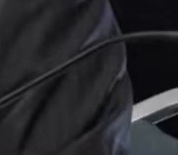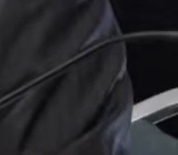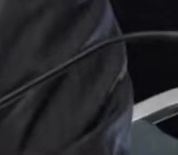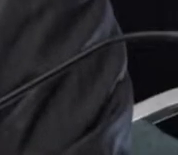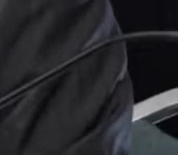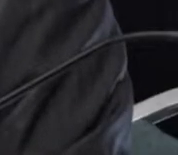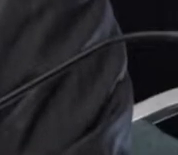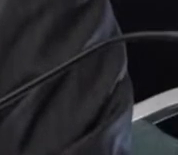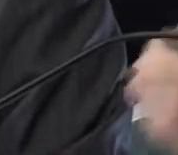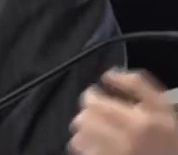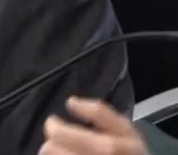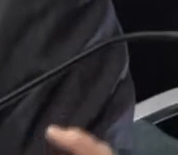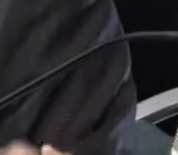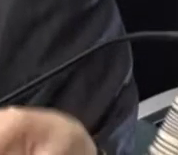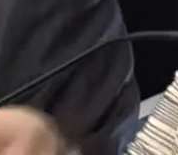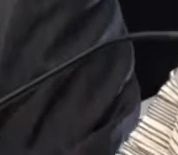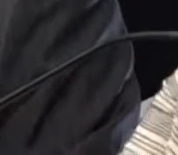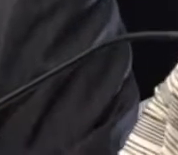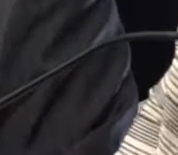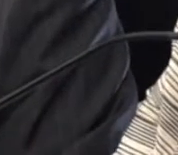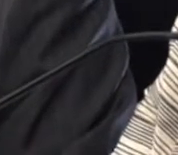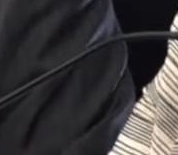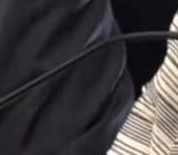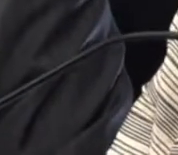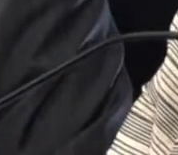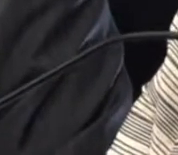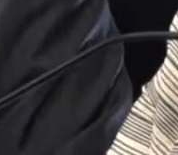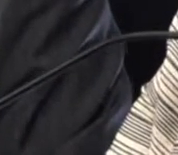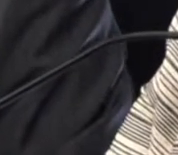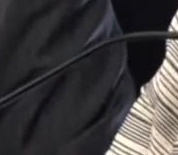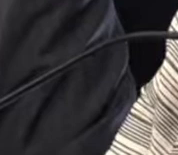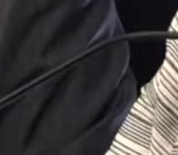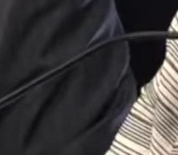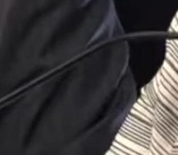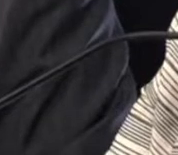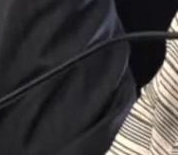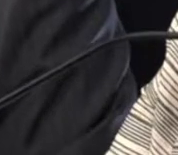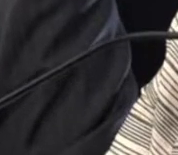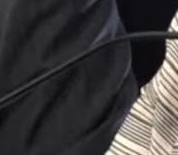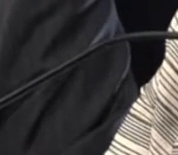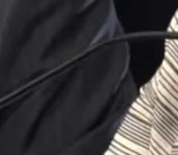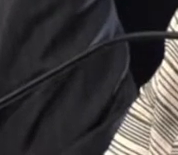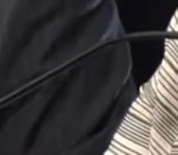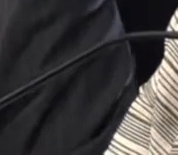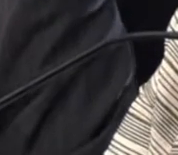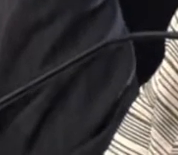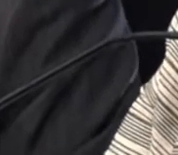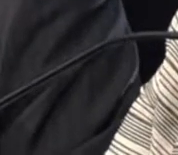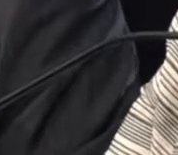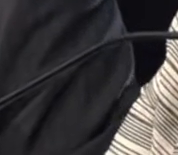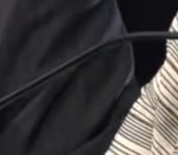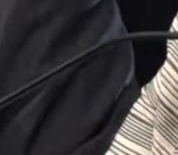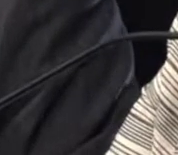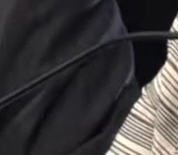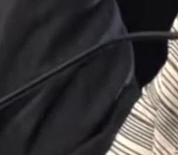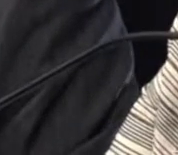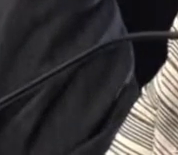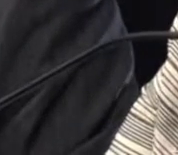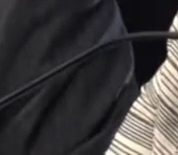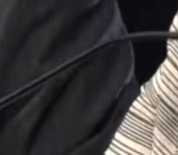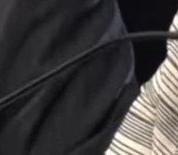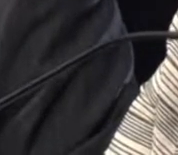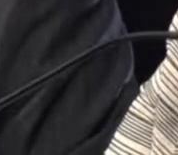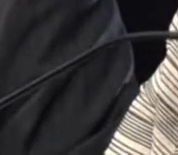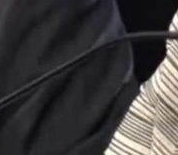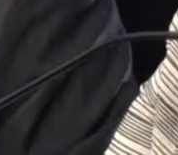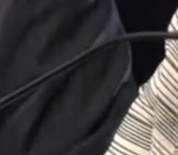as well. And I believe the Chief of Staff in charge of Promesa Affairs, Claudia Perez Rolón, is